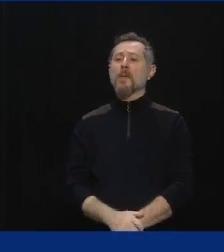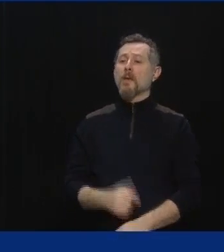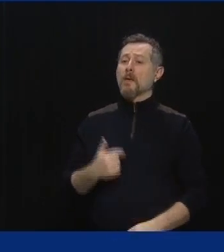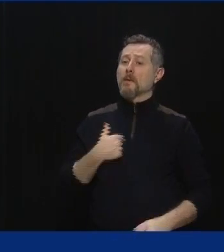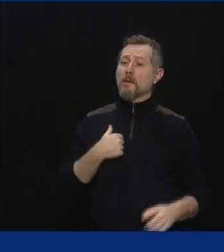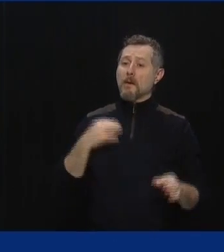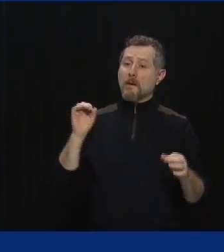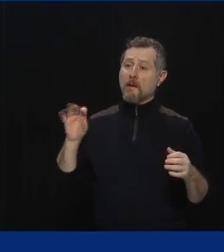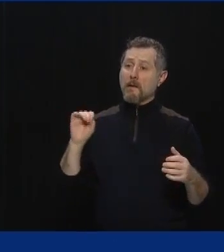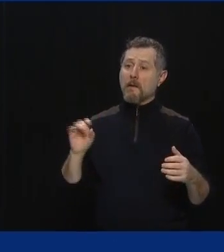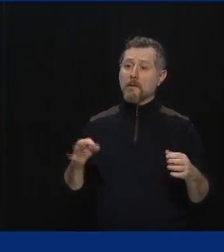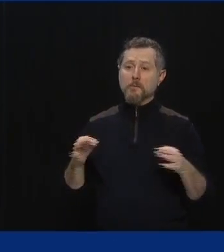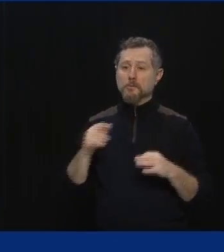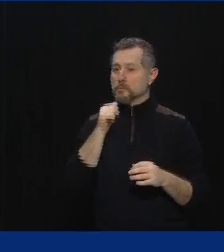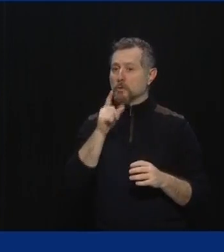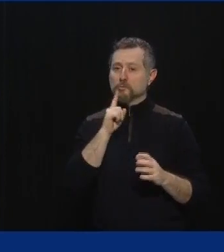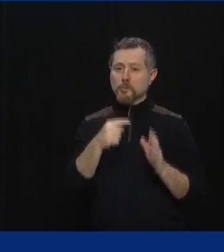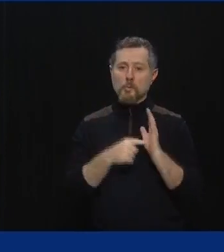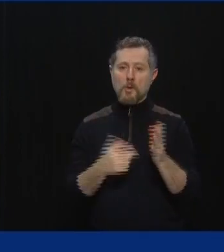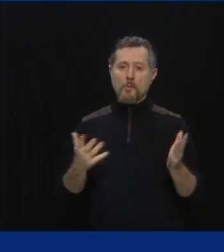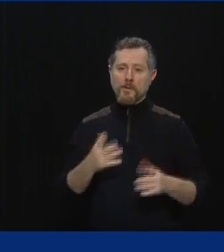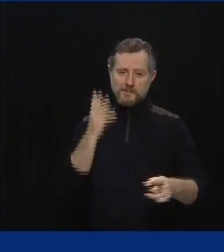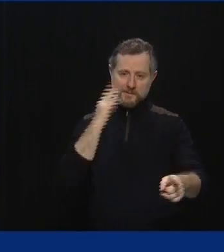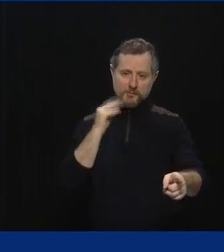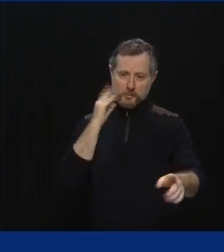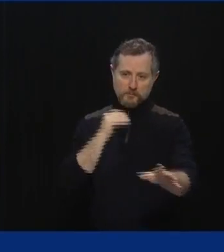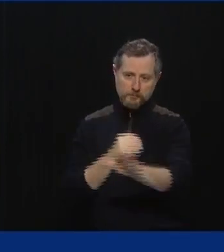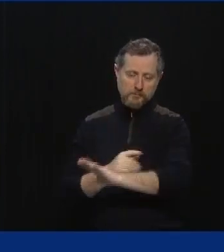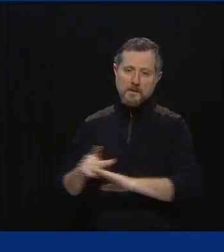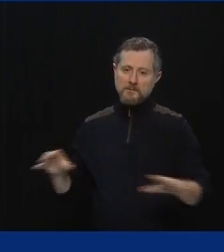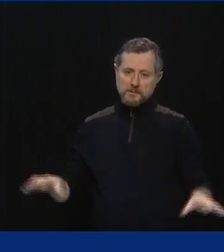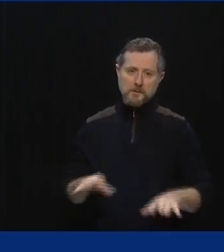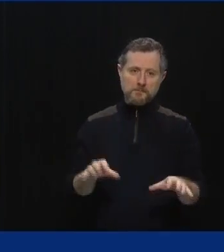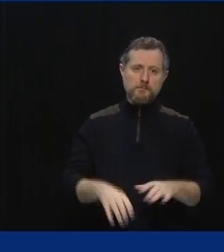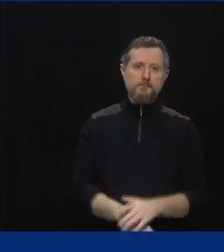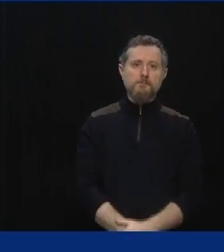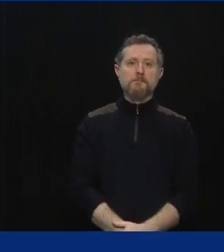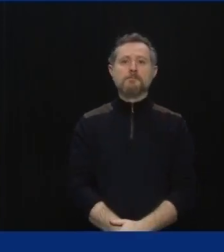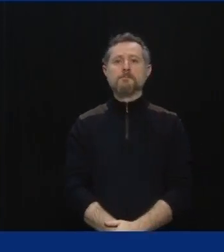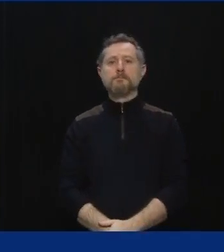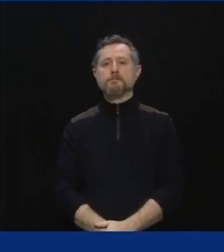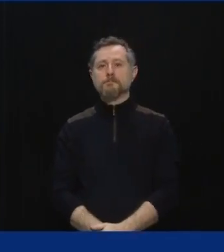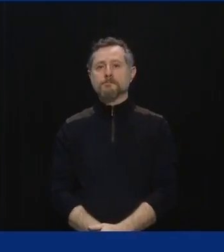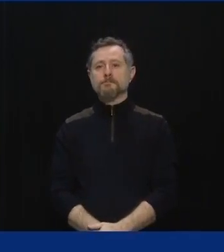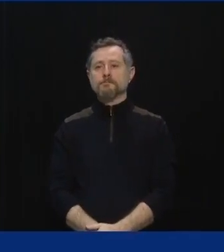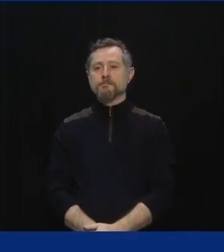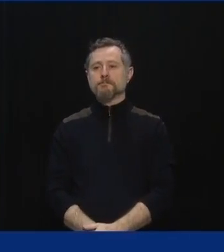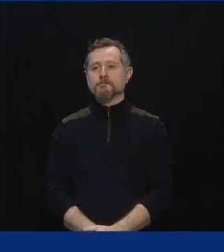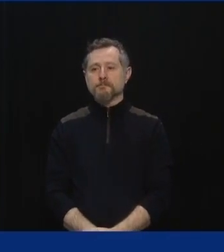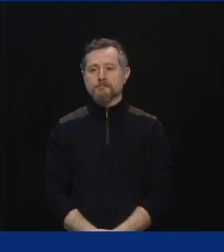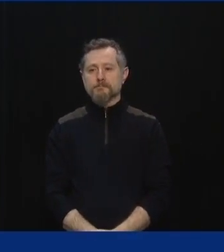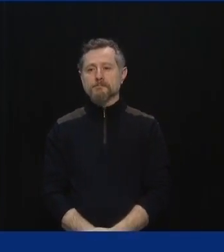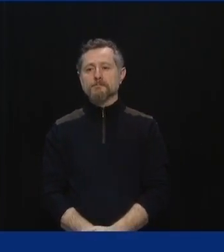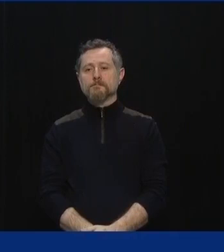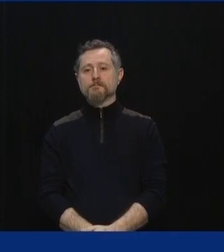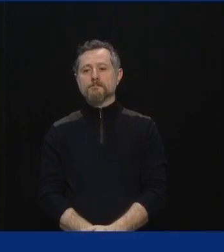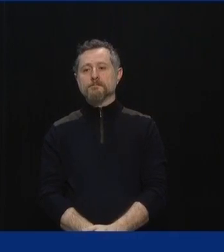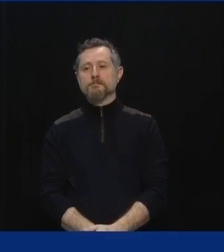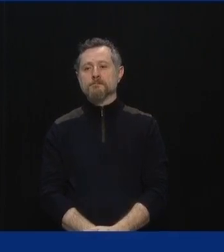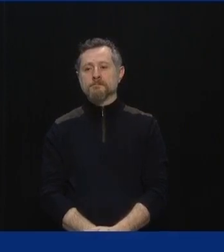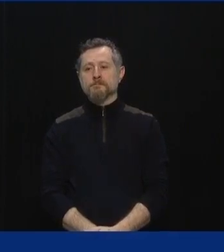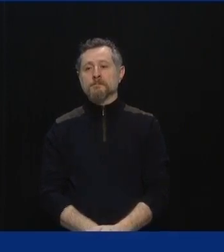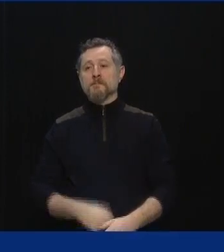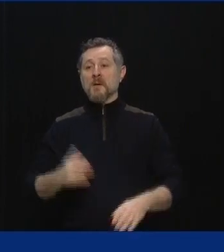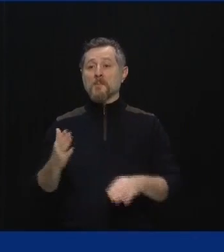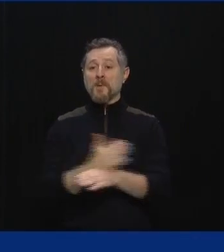what went through and getting this done. And then it was hard without COVID.